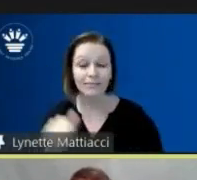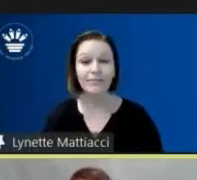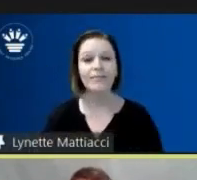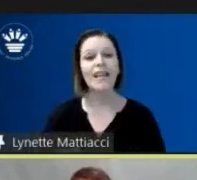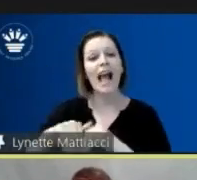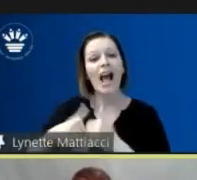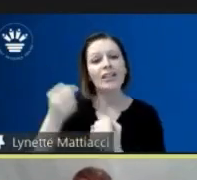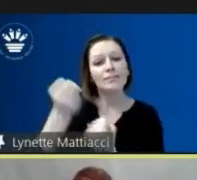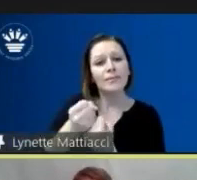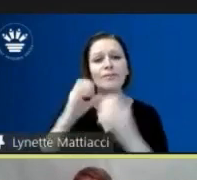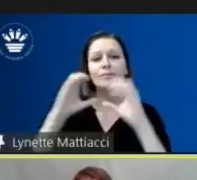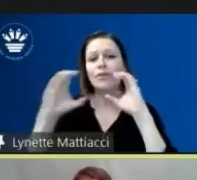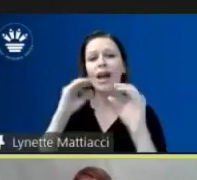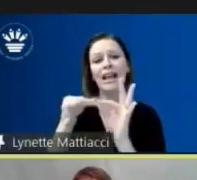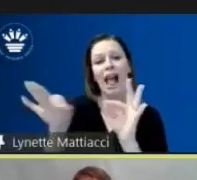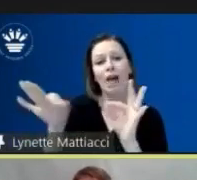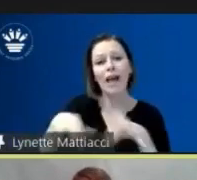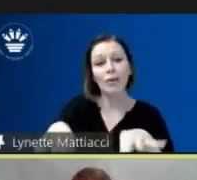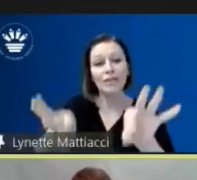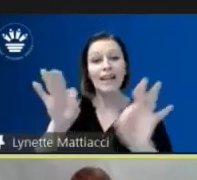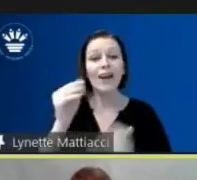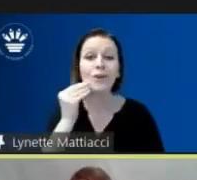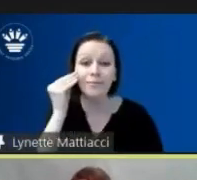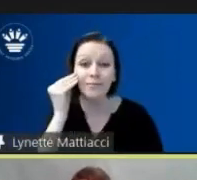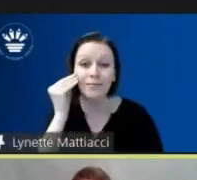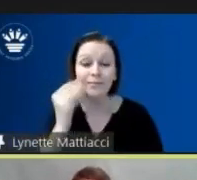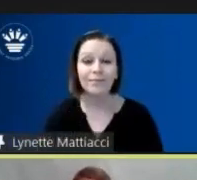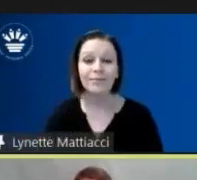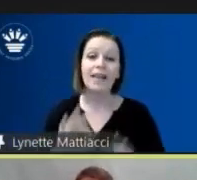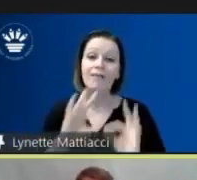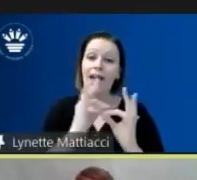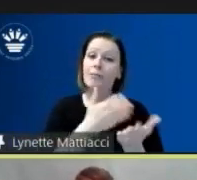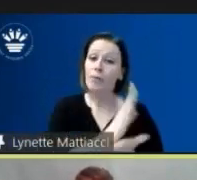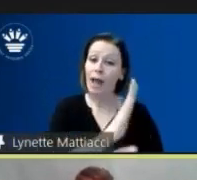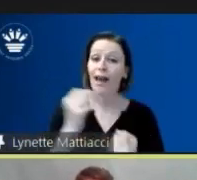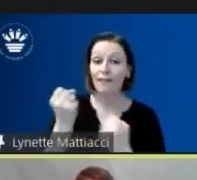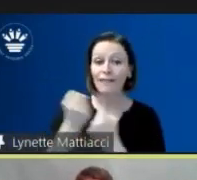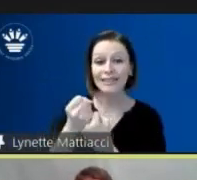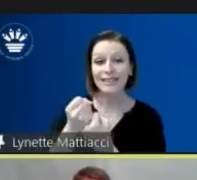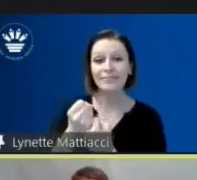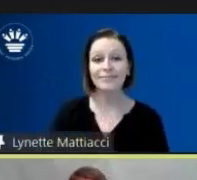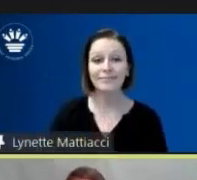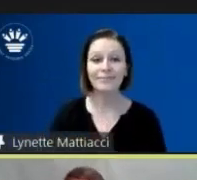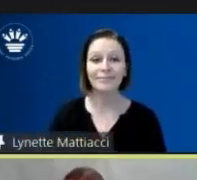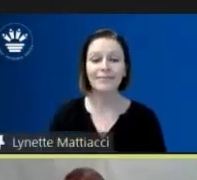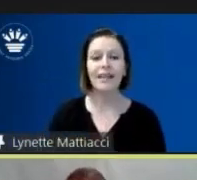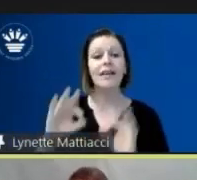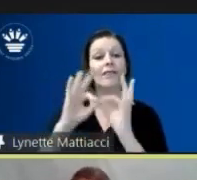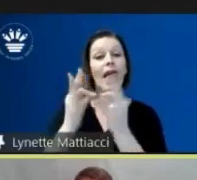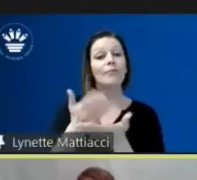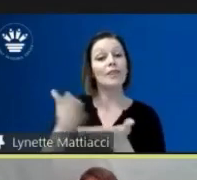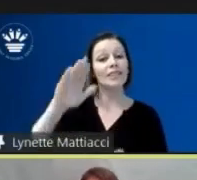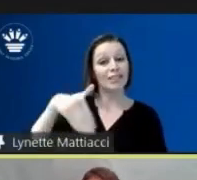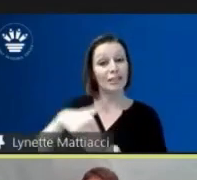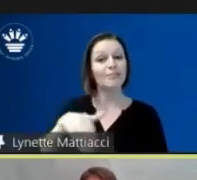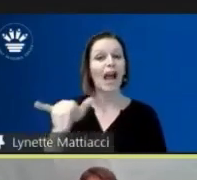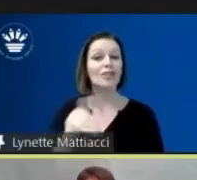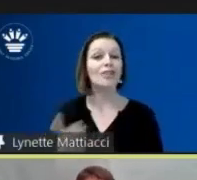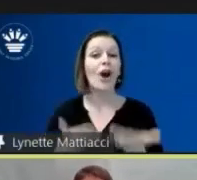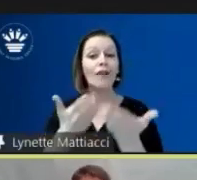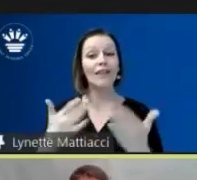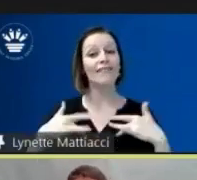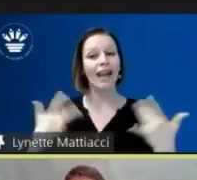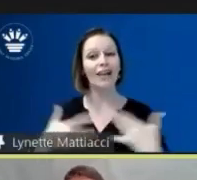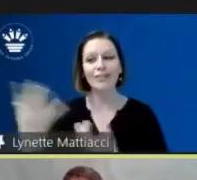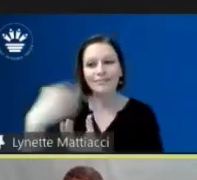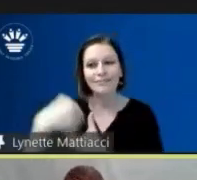such as how to prepare for an IEP, emergency preparedness for families with children with disabilities, how to support communication and language acquisition at